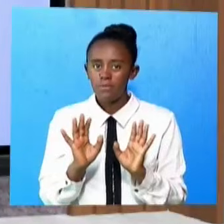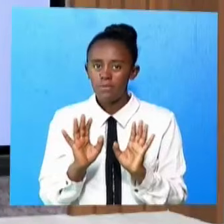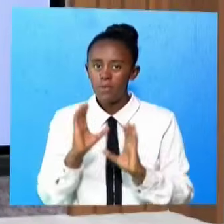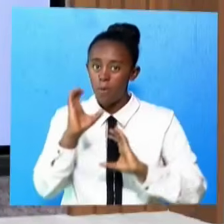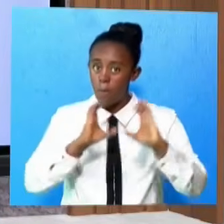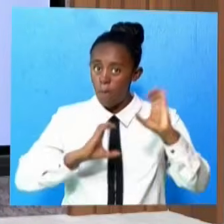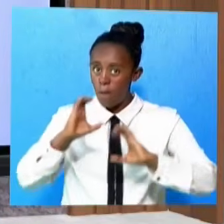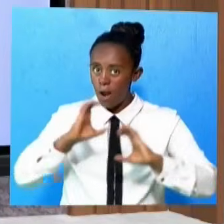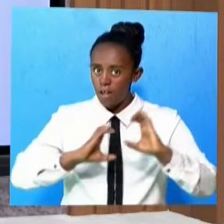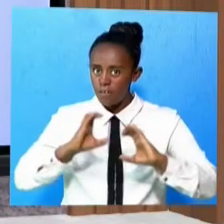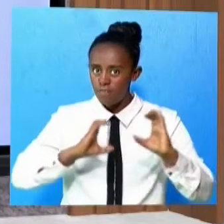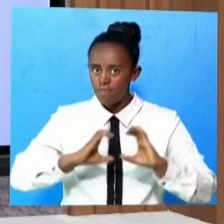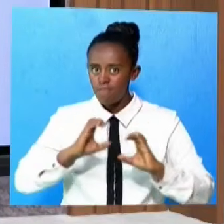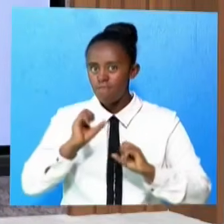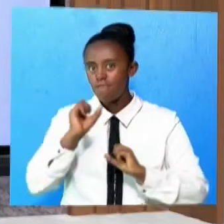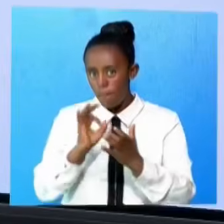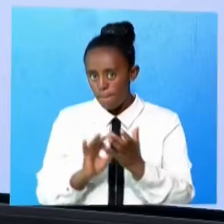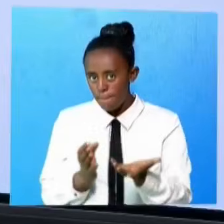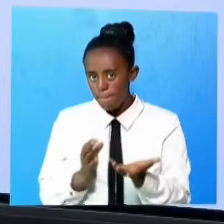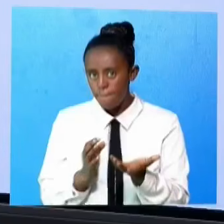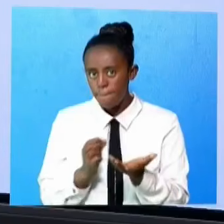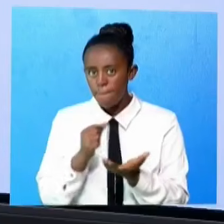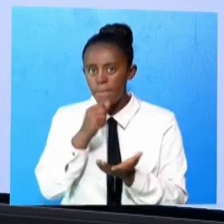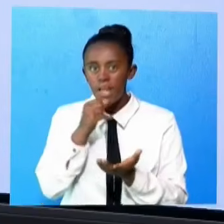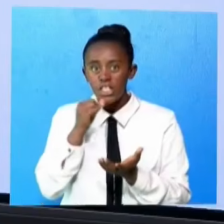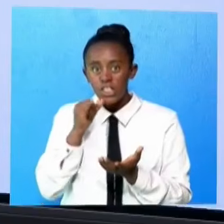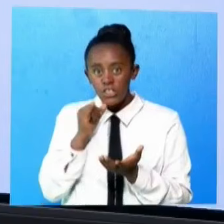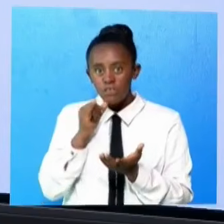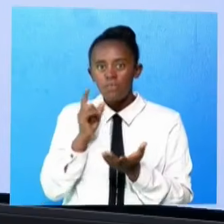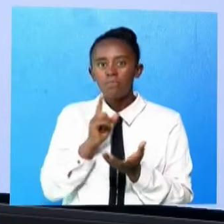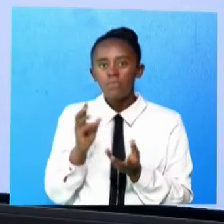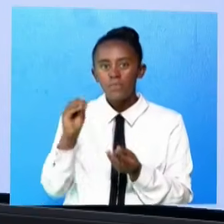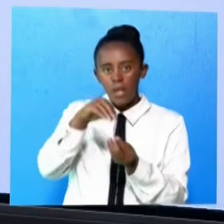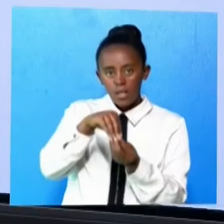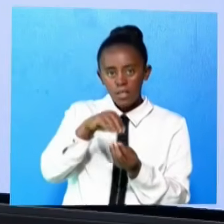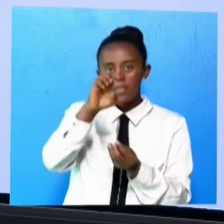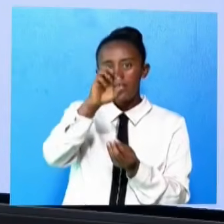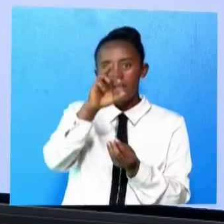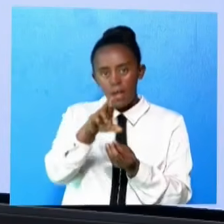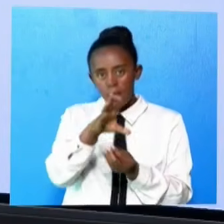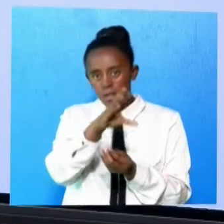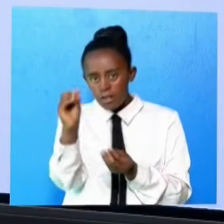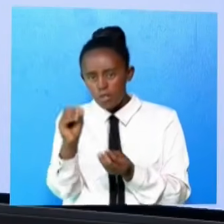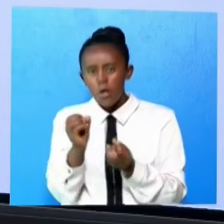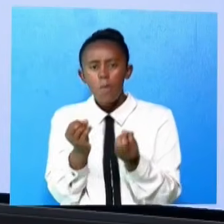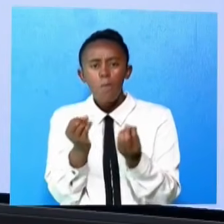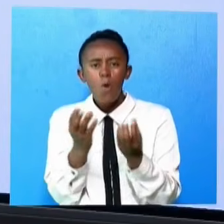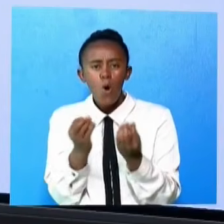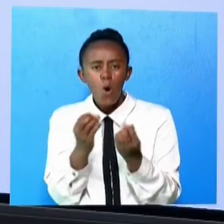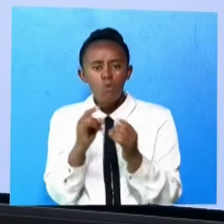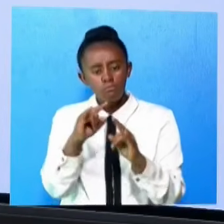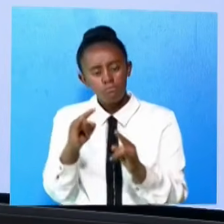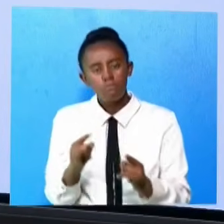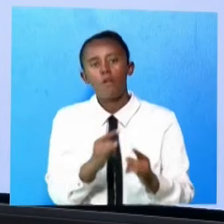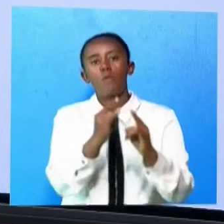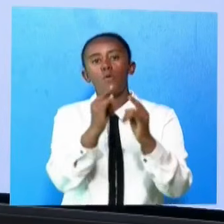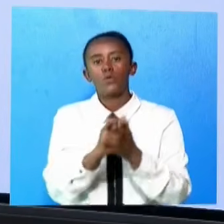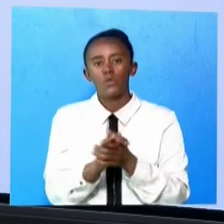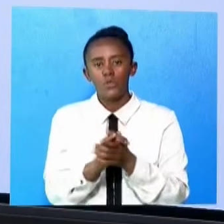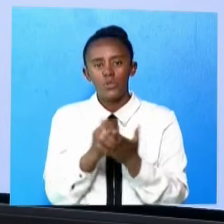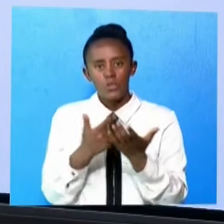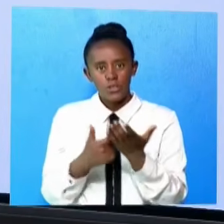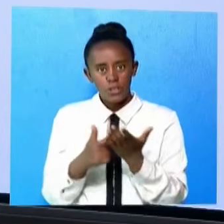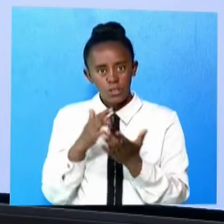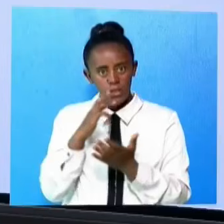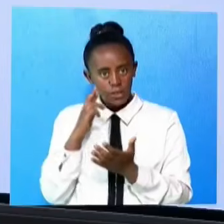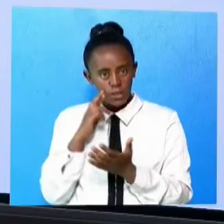comparative forms, so as to use the adjectives by adding ER and more in different approaches. When it comes in the case of